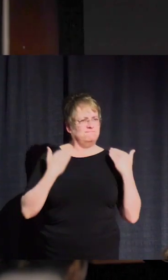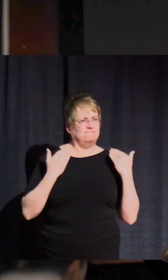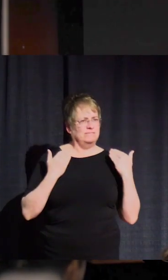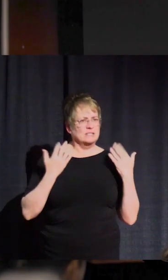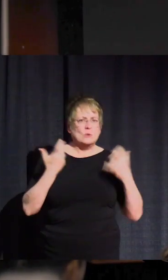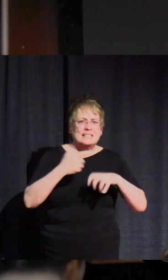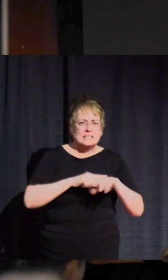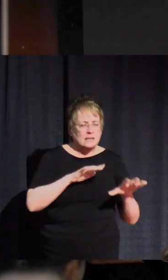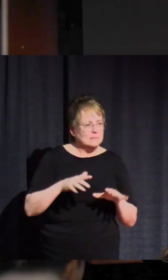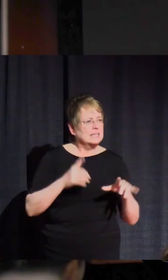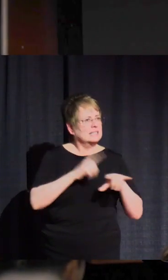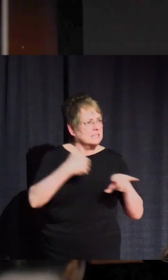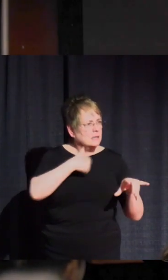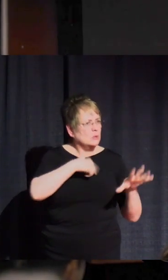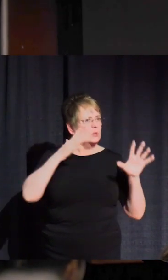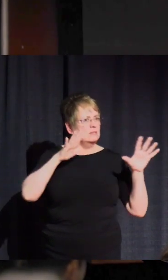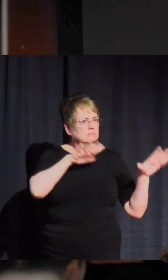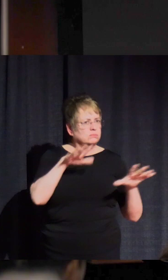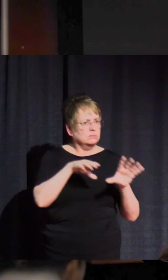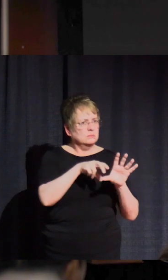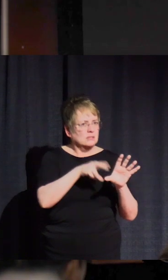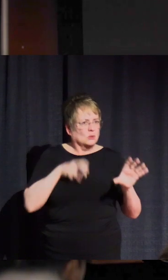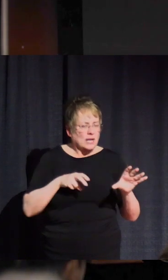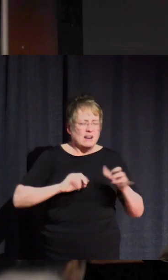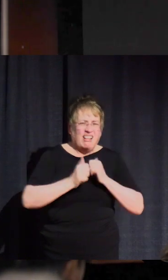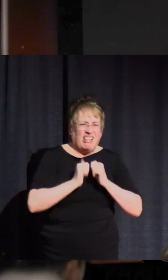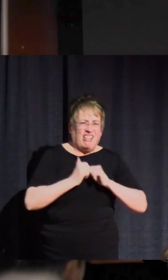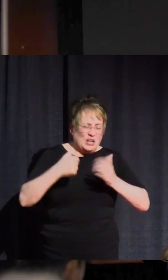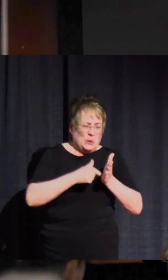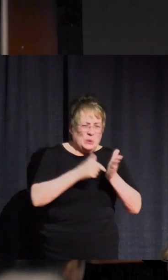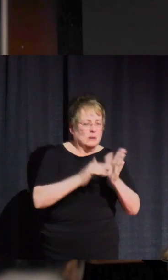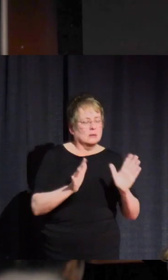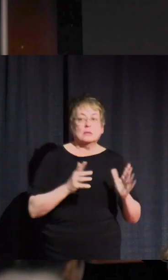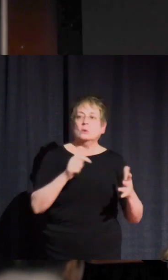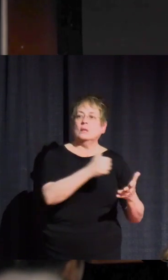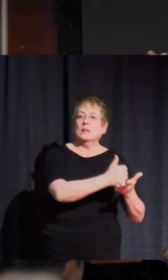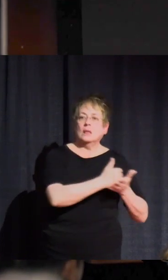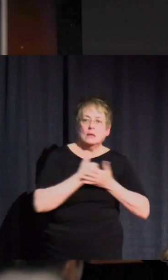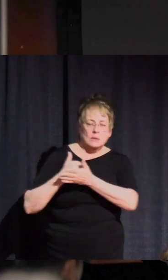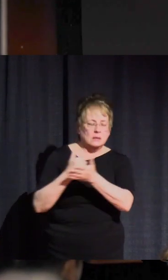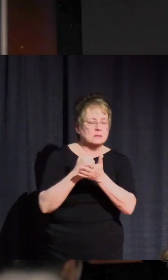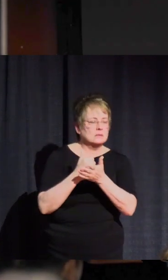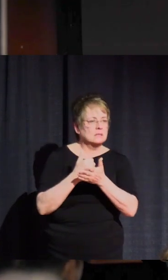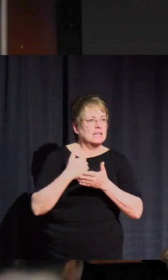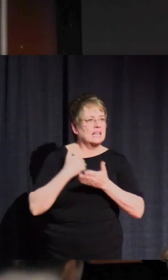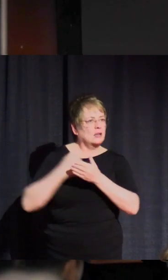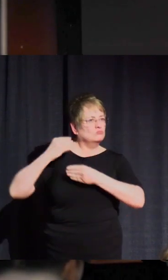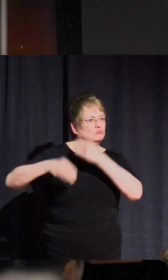It's time we get out of the rat race. Doing so will not only help us, it'll help generations to